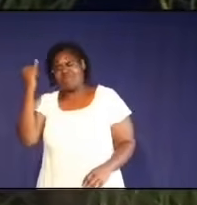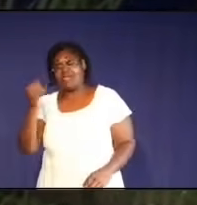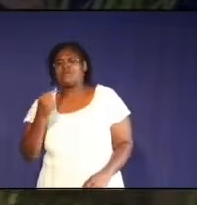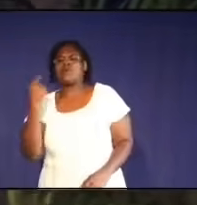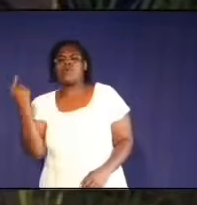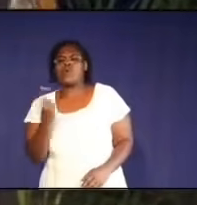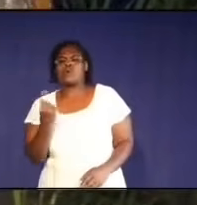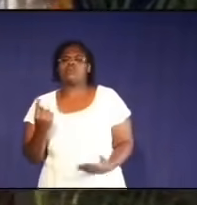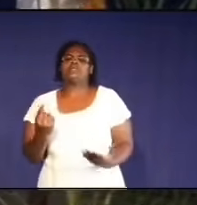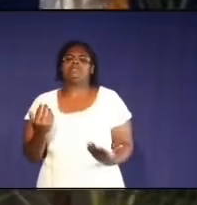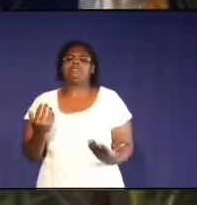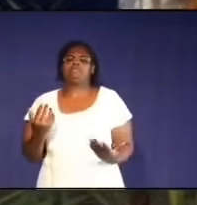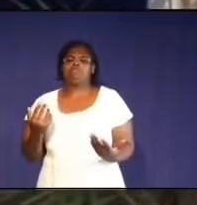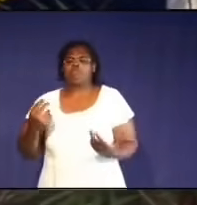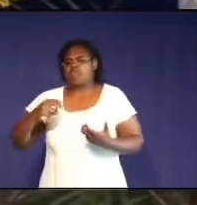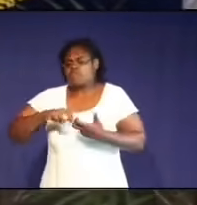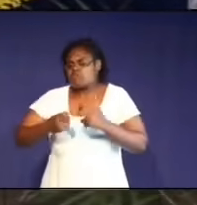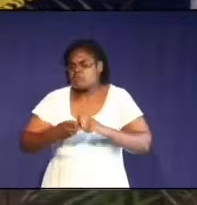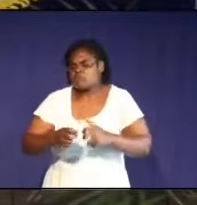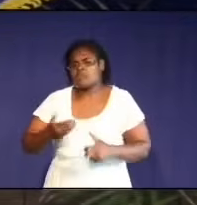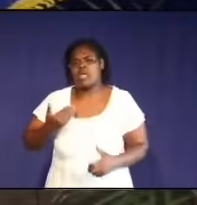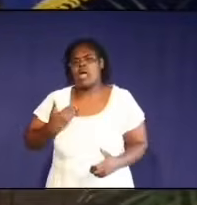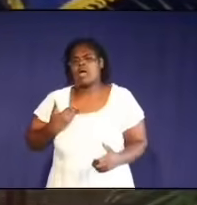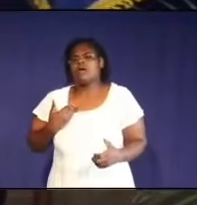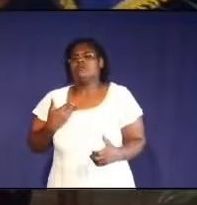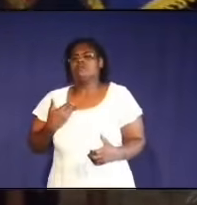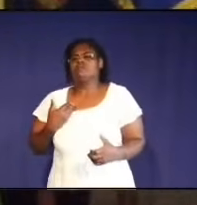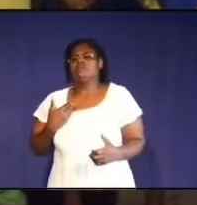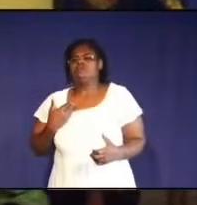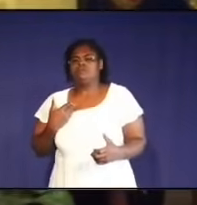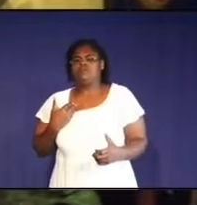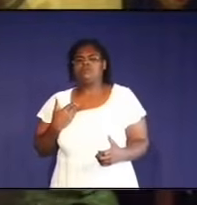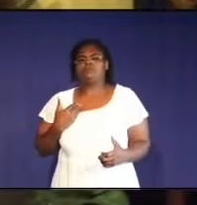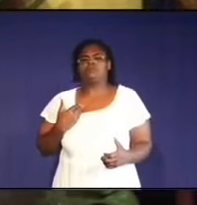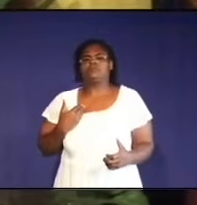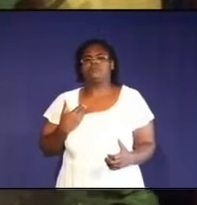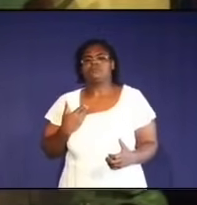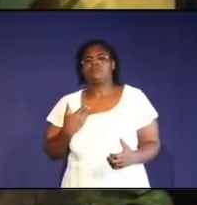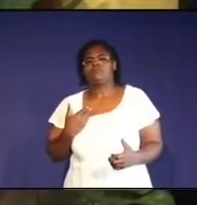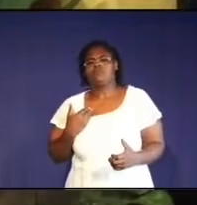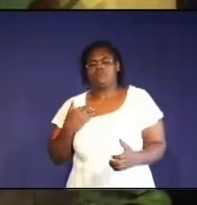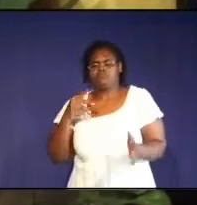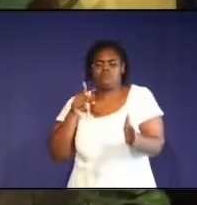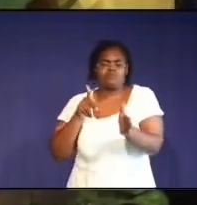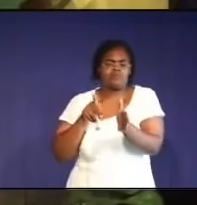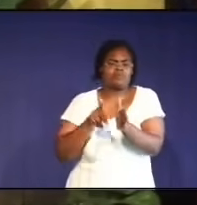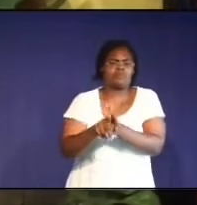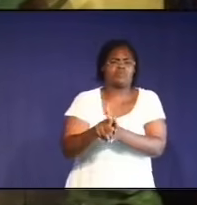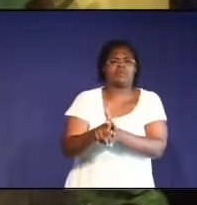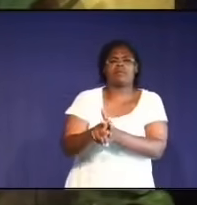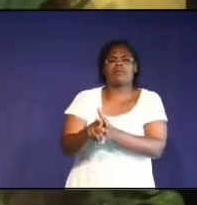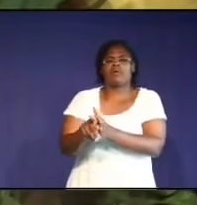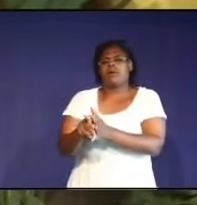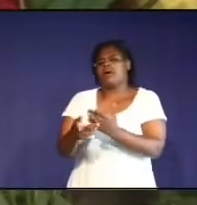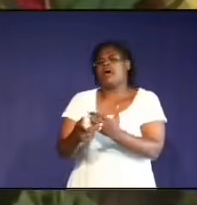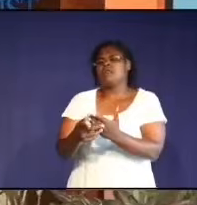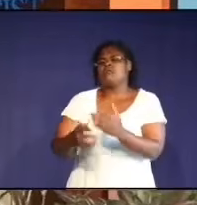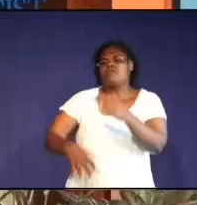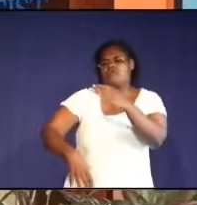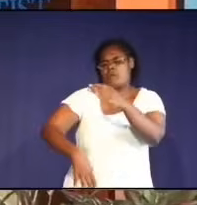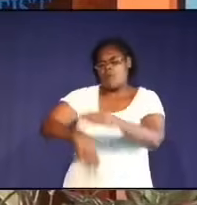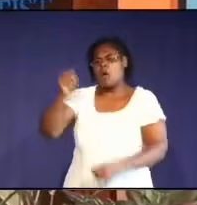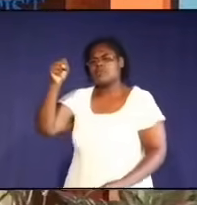strife, the only contention, the only conflict that can kill our external